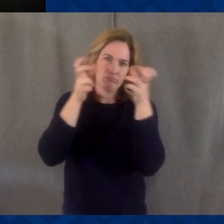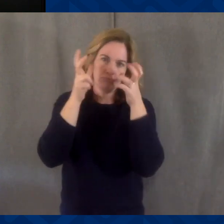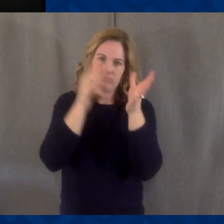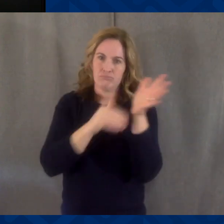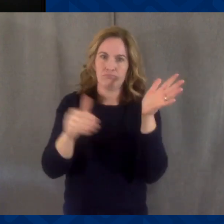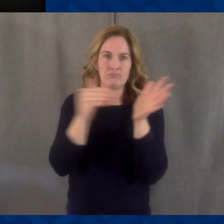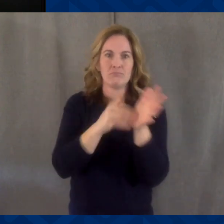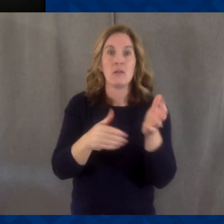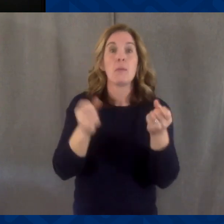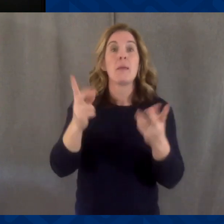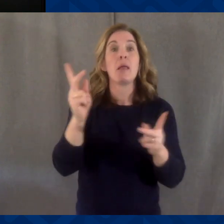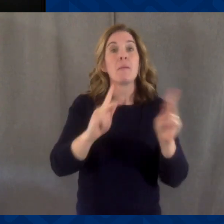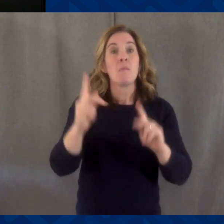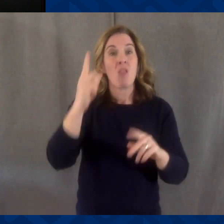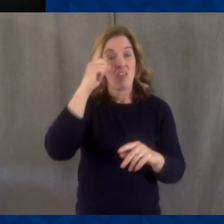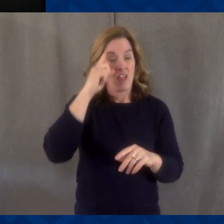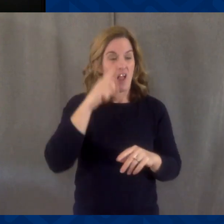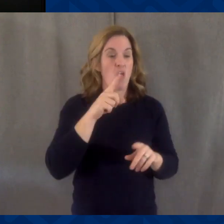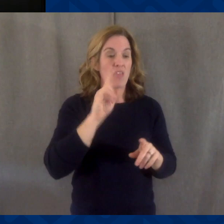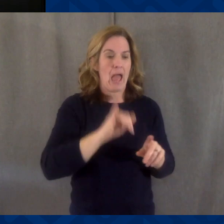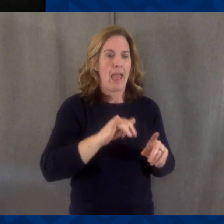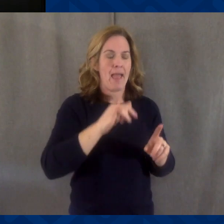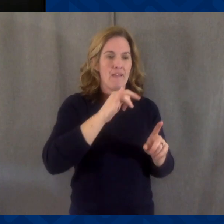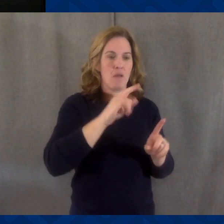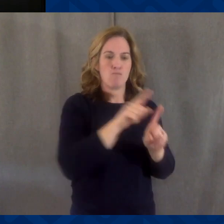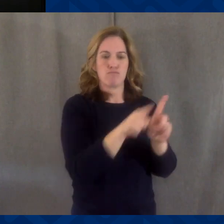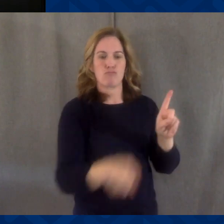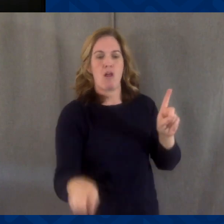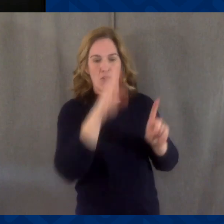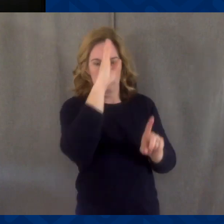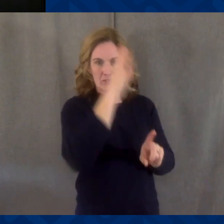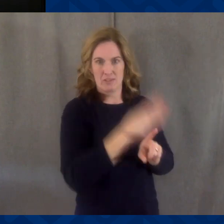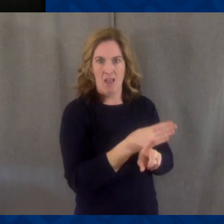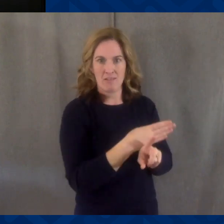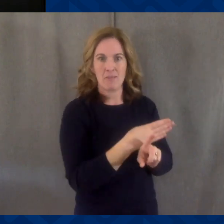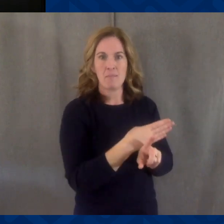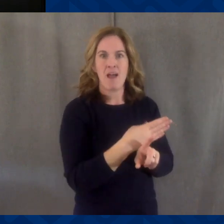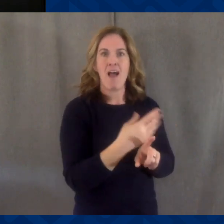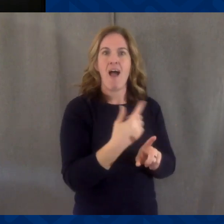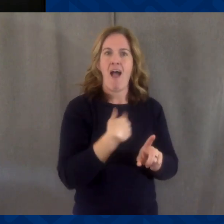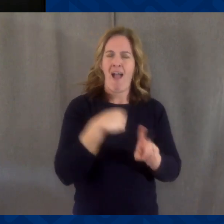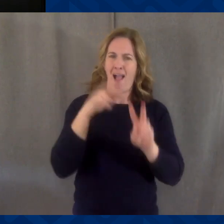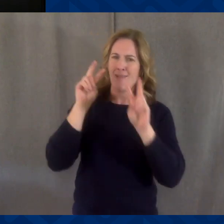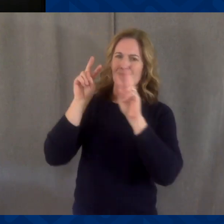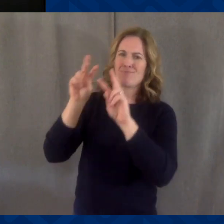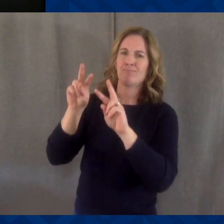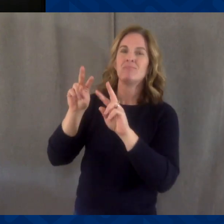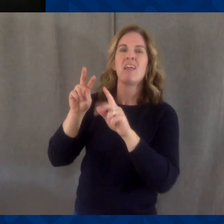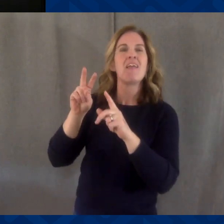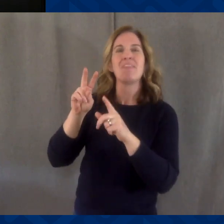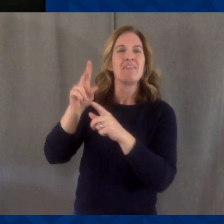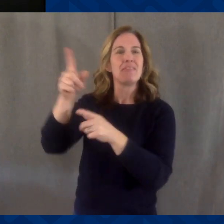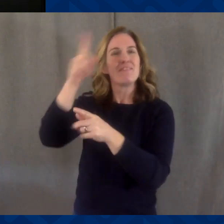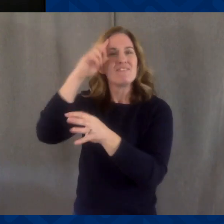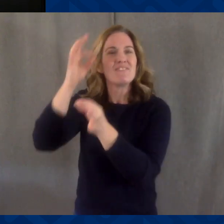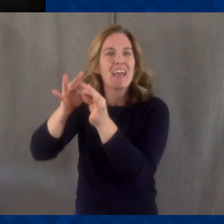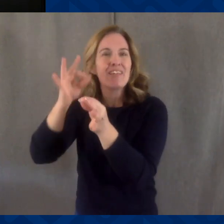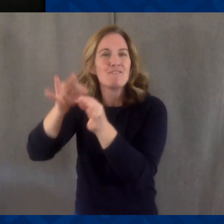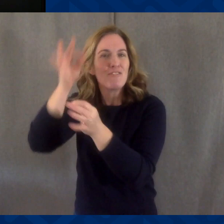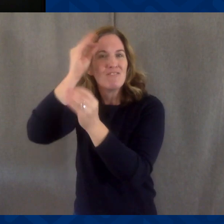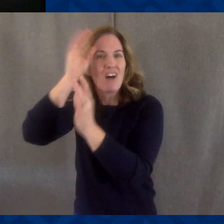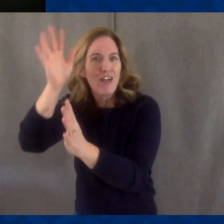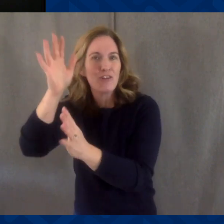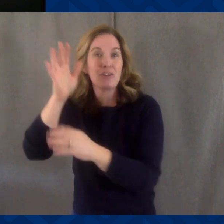it more as the story of the faithful father. Now, the problem with preaching a well-worn text like Luke chapter